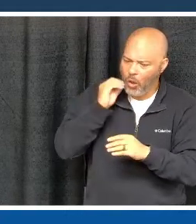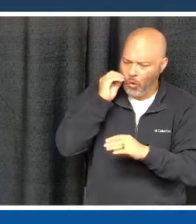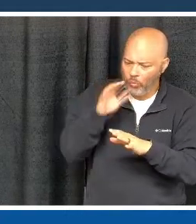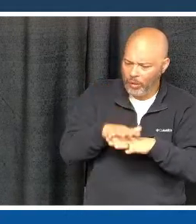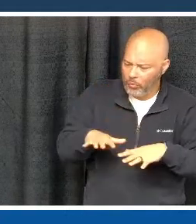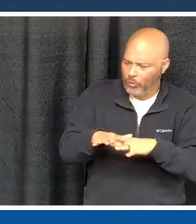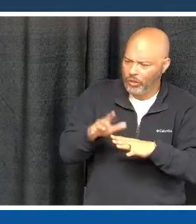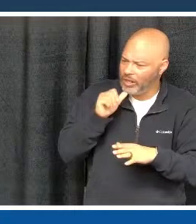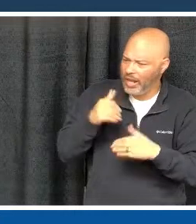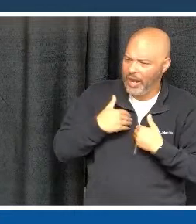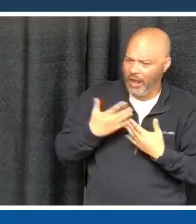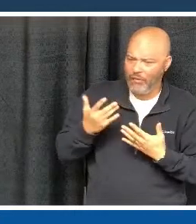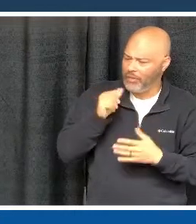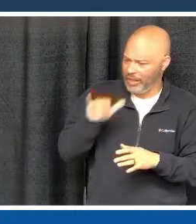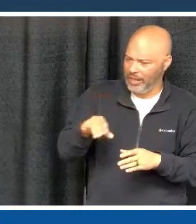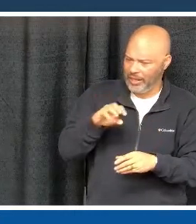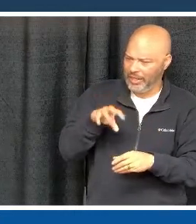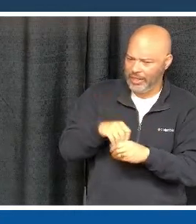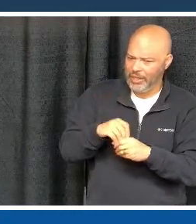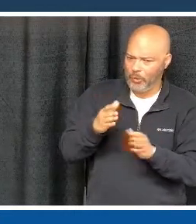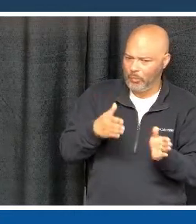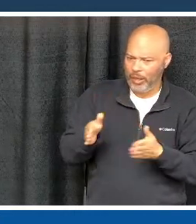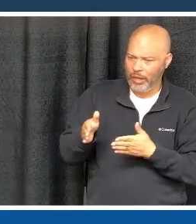have sidewalks. That's not in the plan.